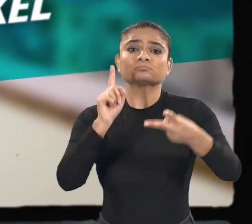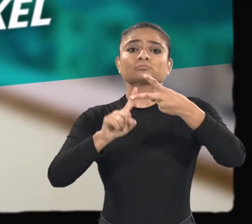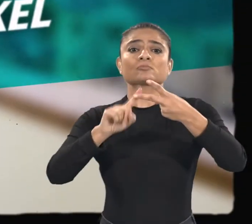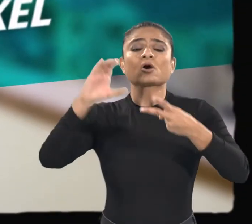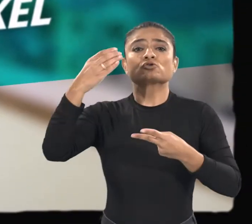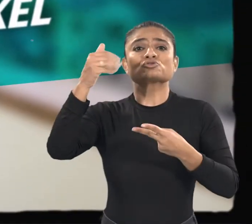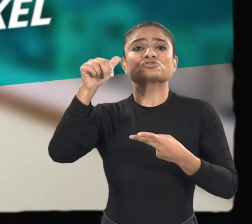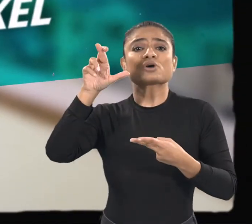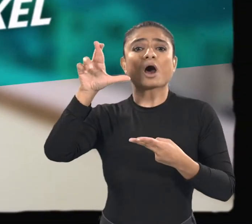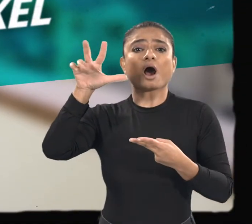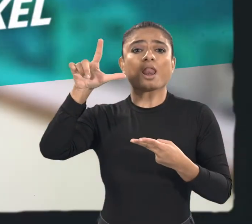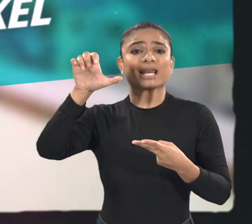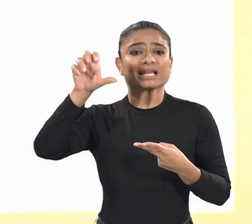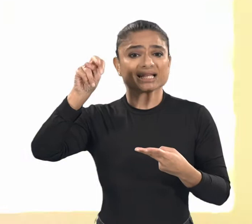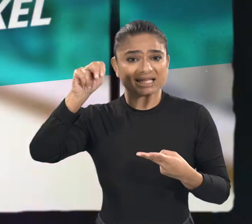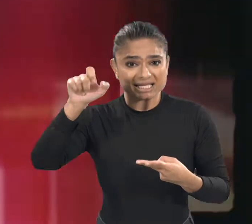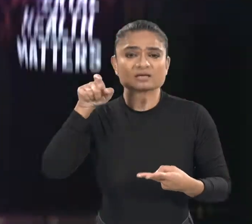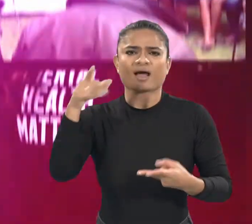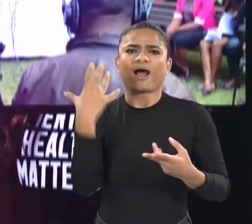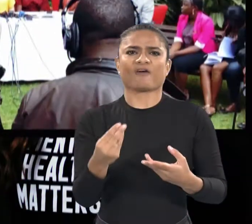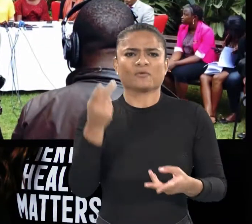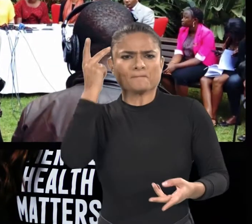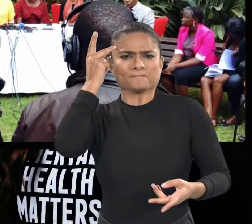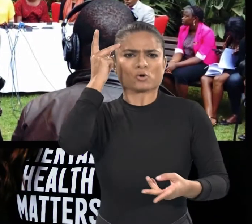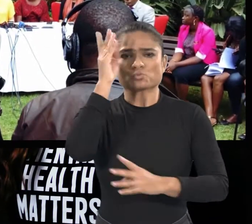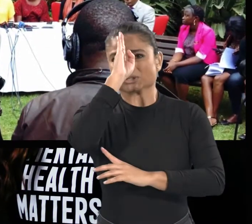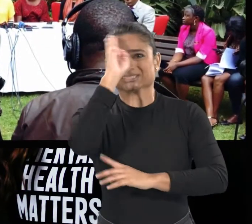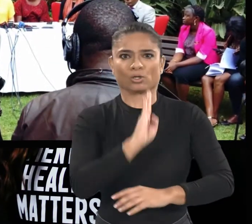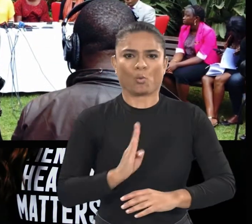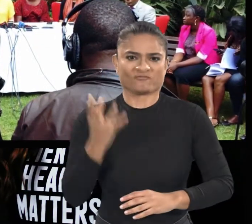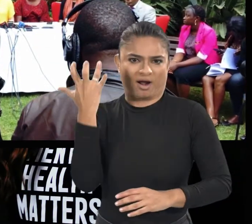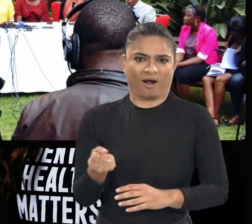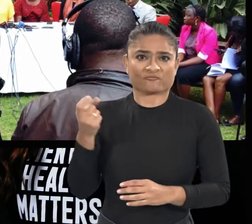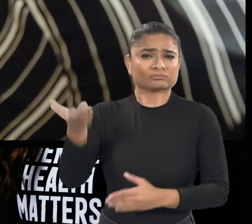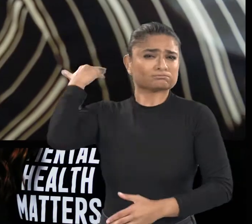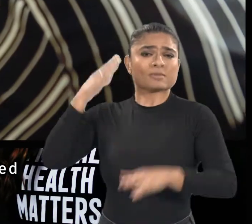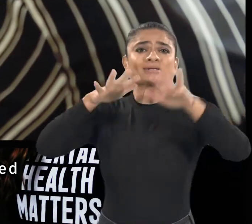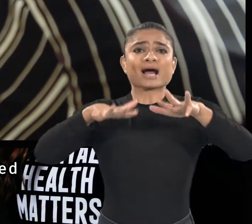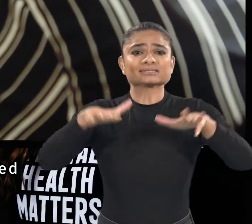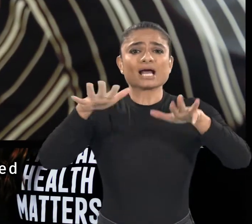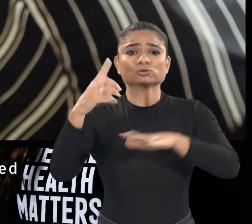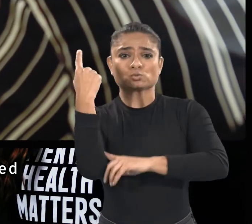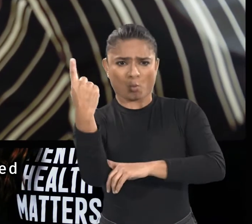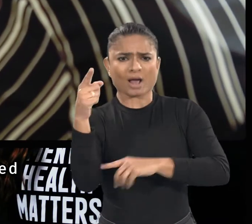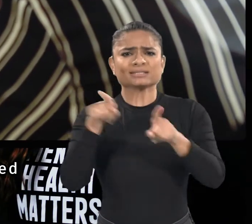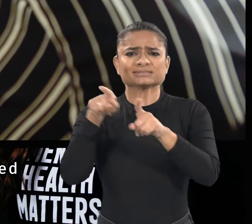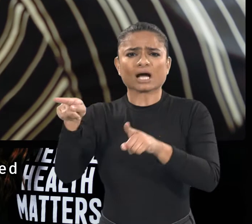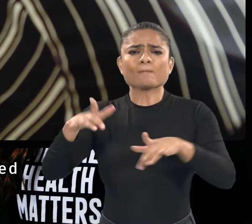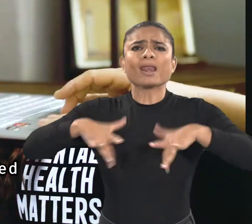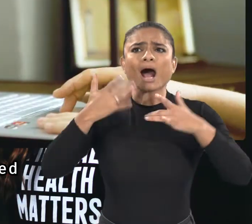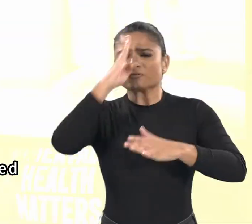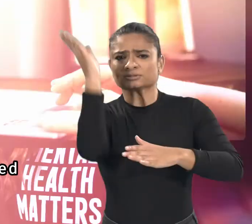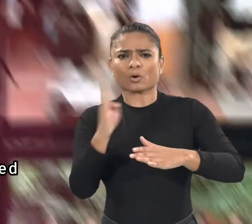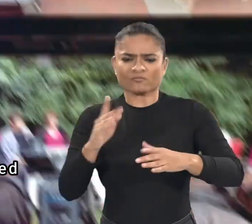meet CHARLENE, who was diagnosed with paranoid schizophrenia in 1991, and her journey since then